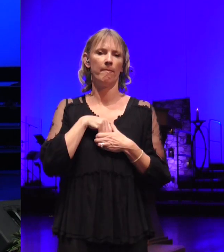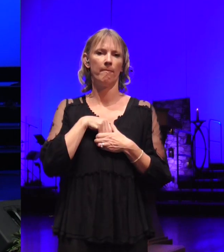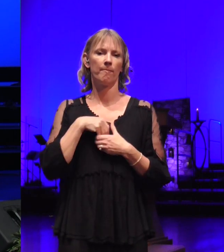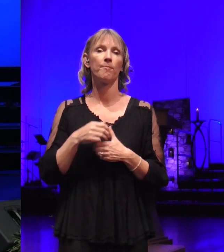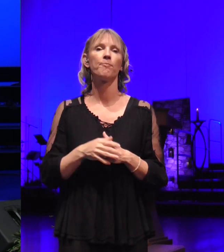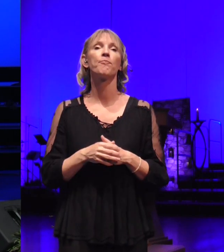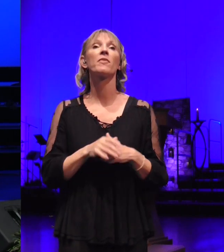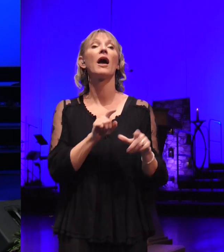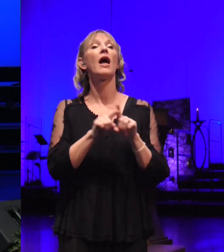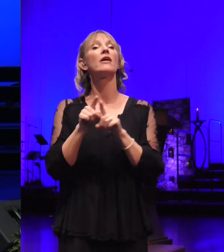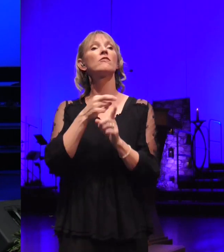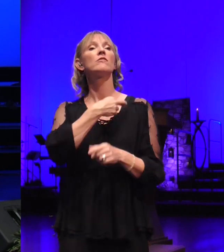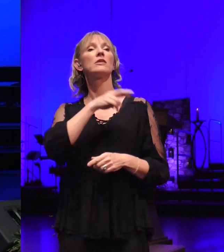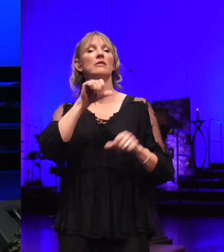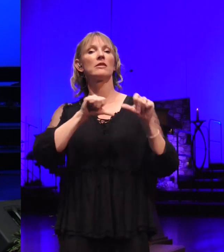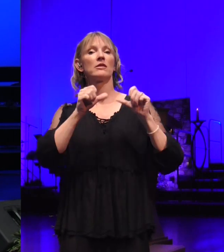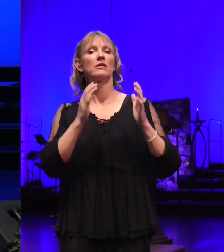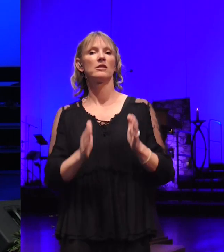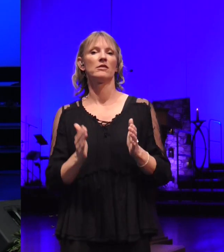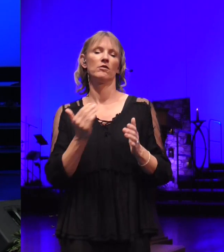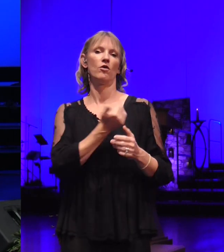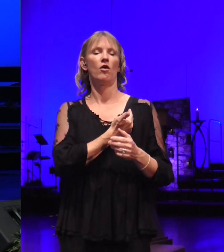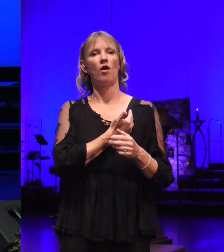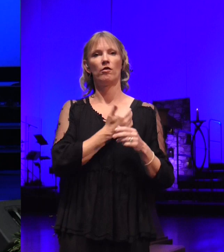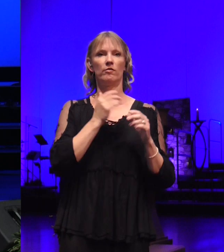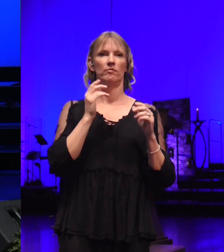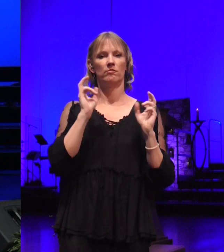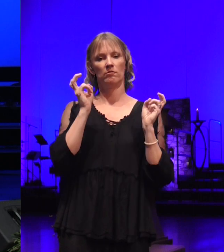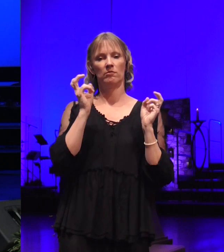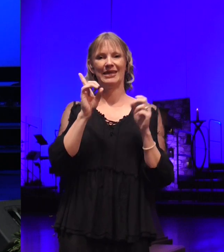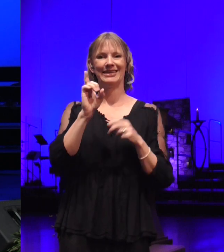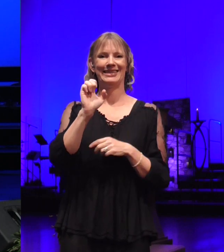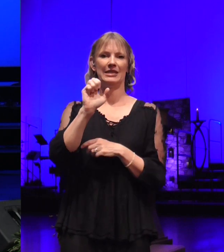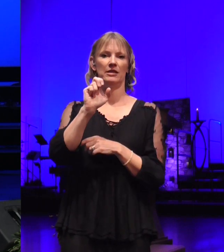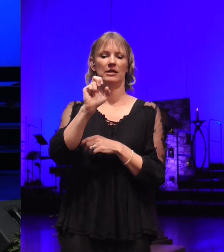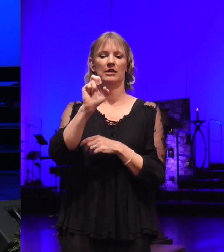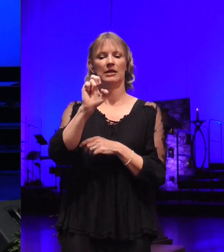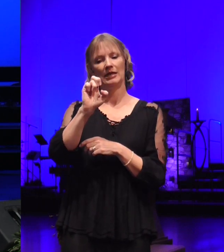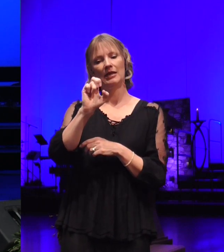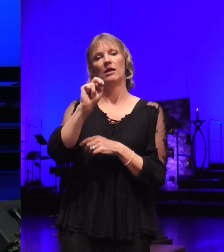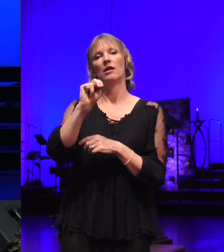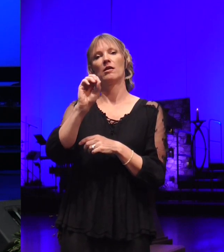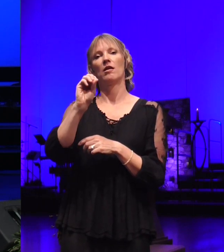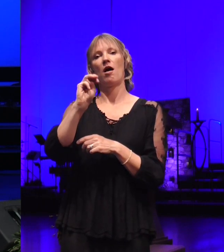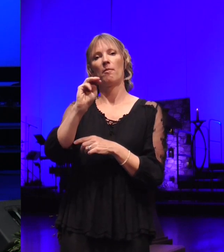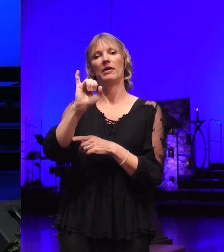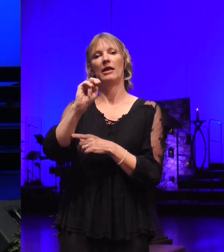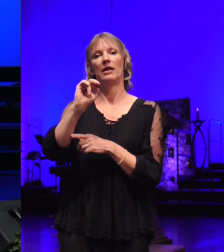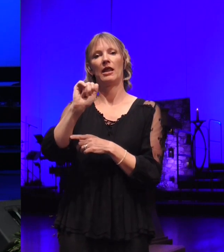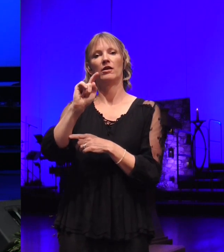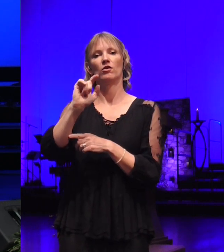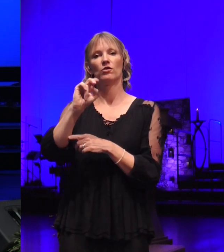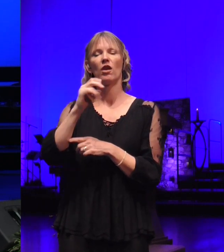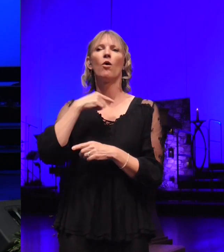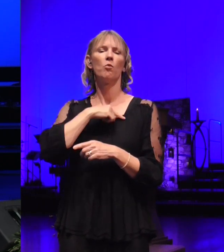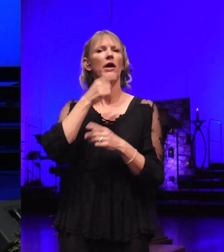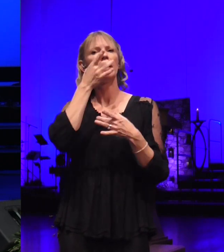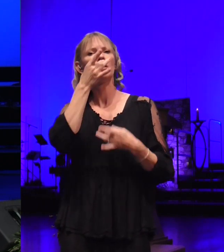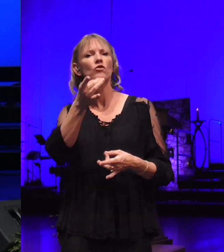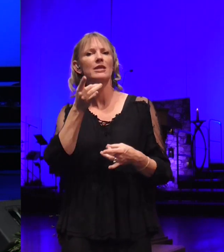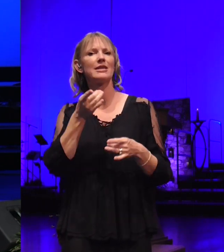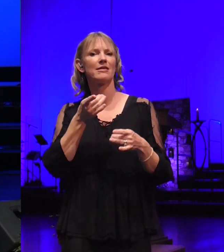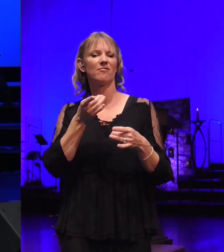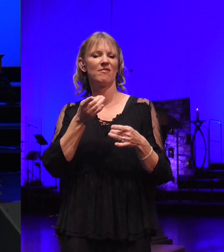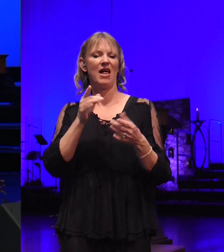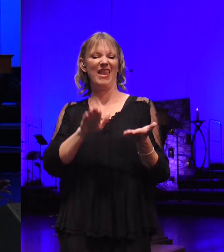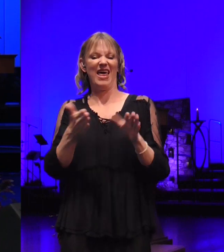As religious scientists, our denomination, we're interested in the afterlife. We love to speculate about it.